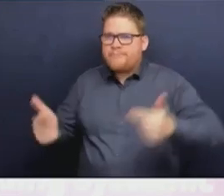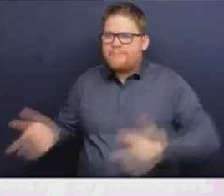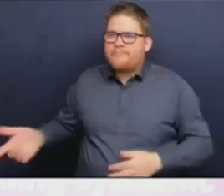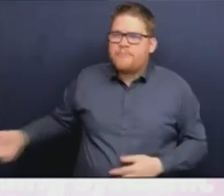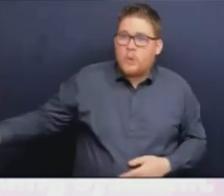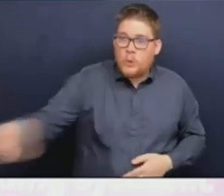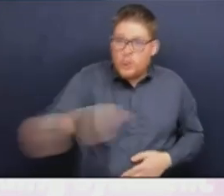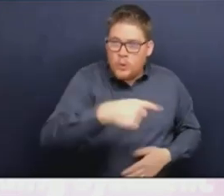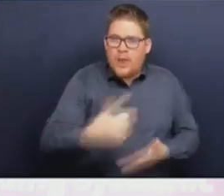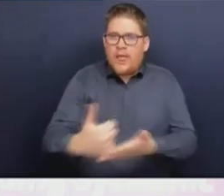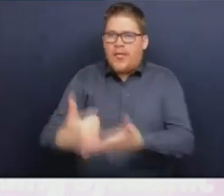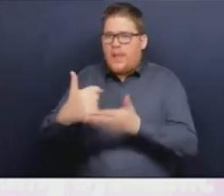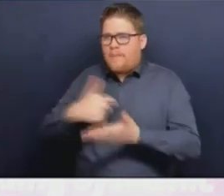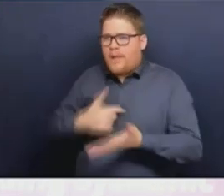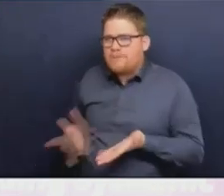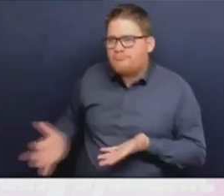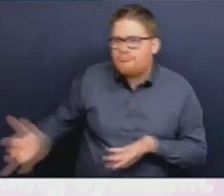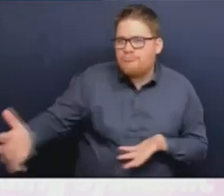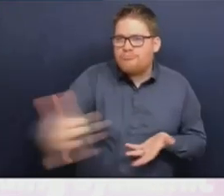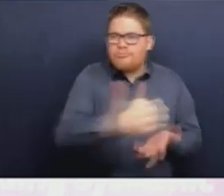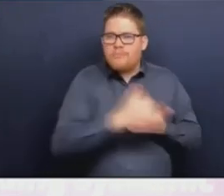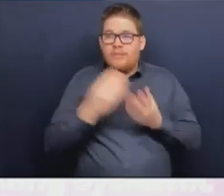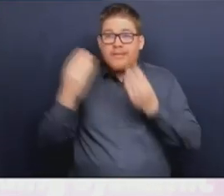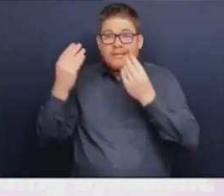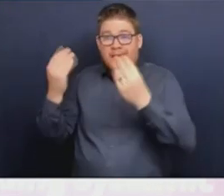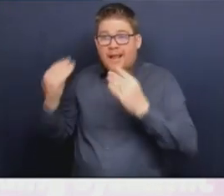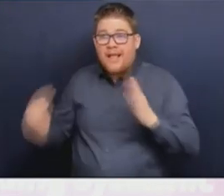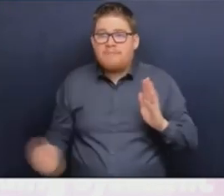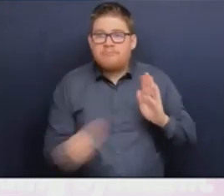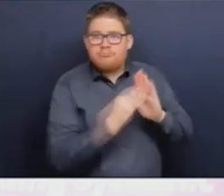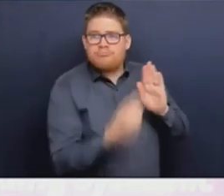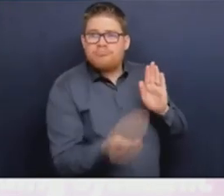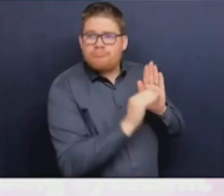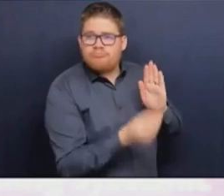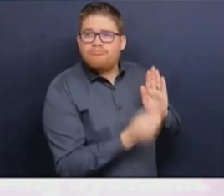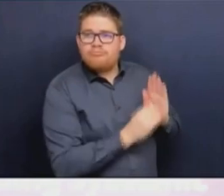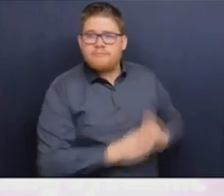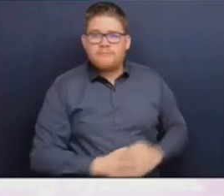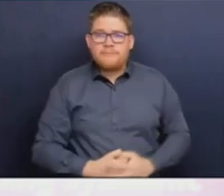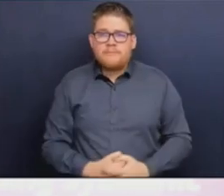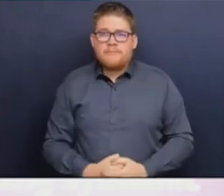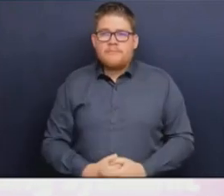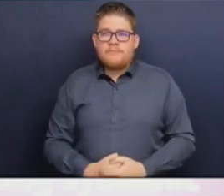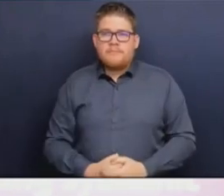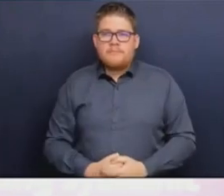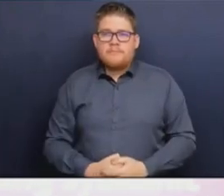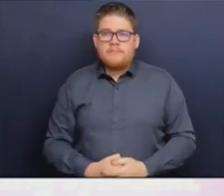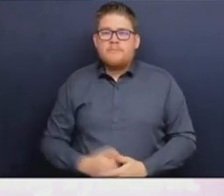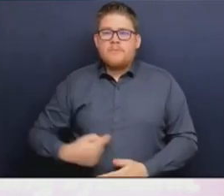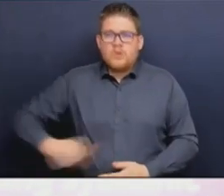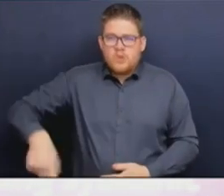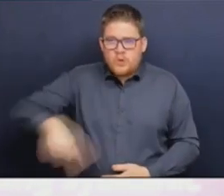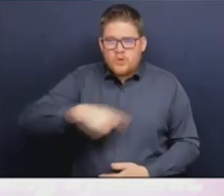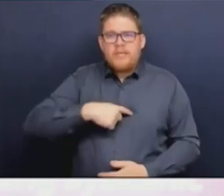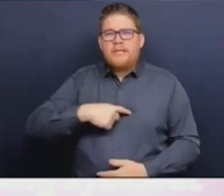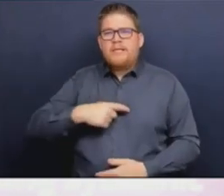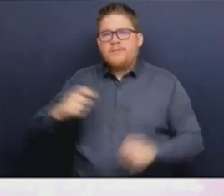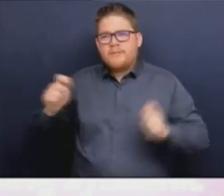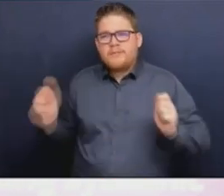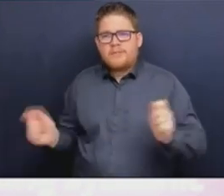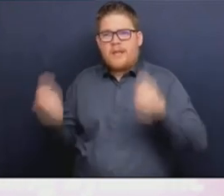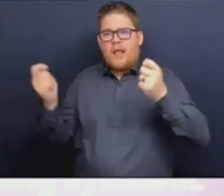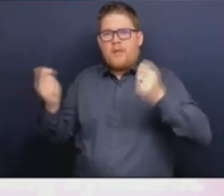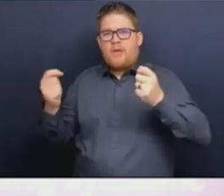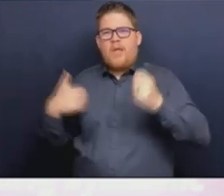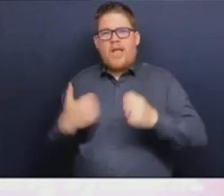talk about when we celebrate our multicultural heritage. I always say that I'm the son of an Irish immigrant, but it's got to be more than where you came from.